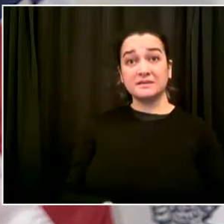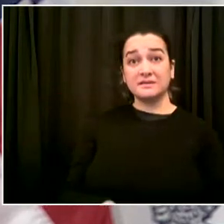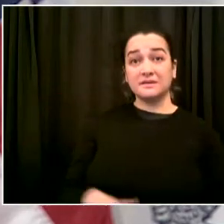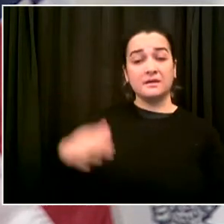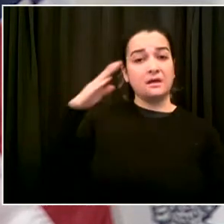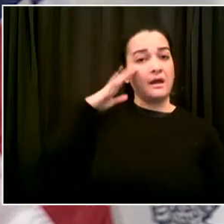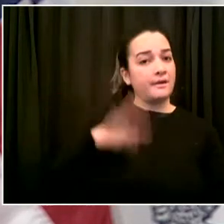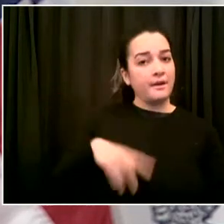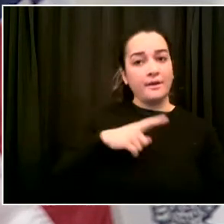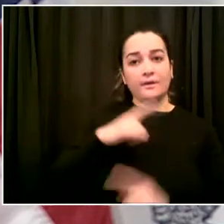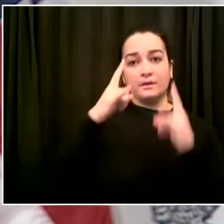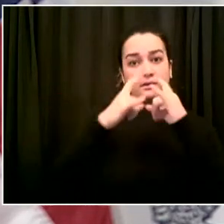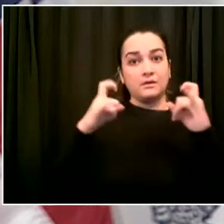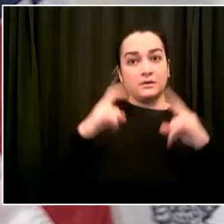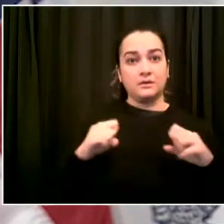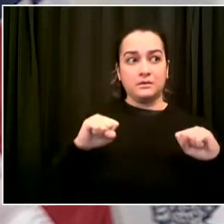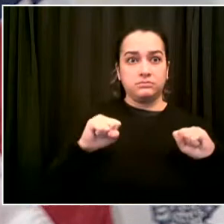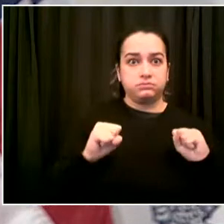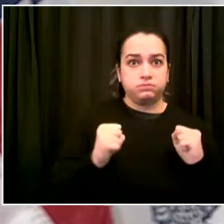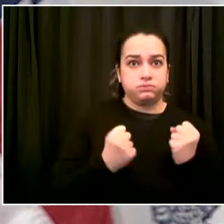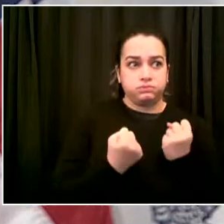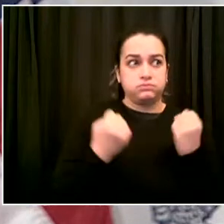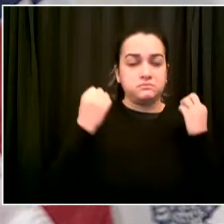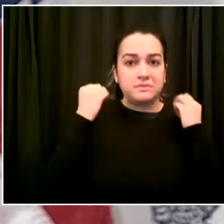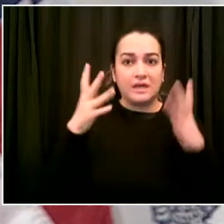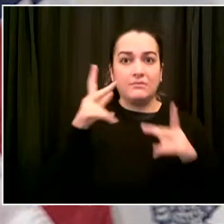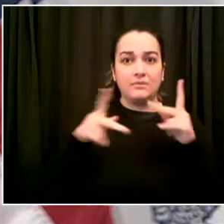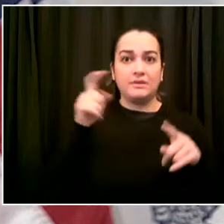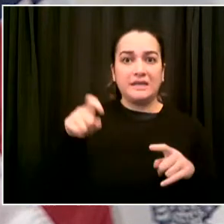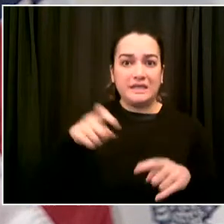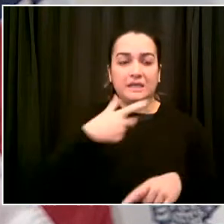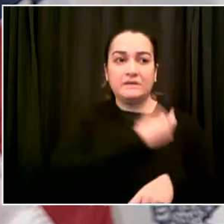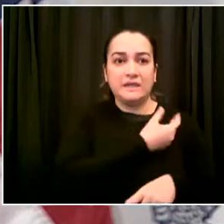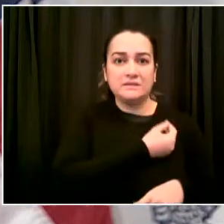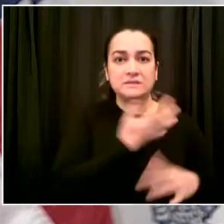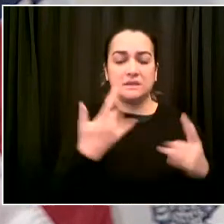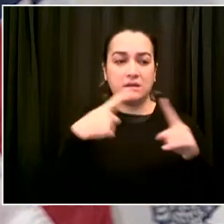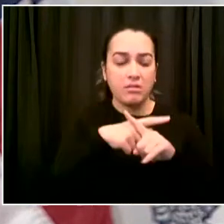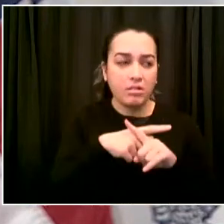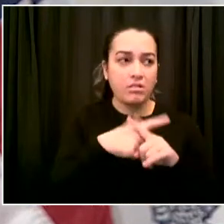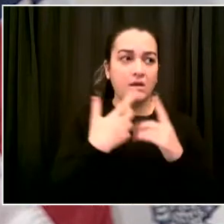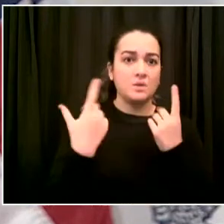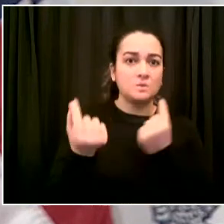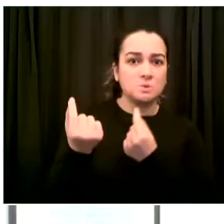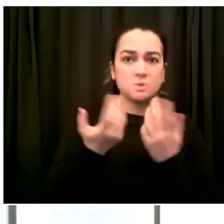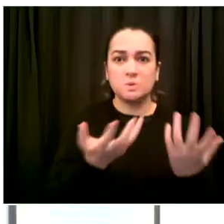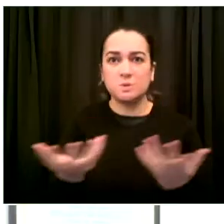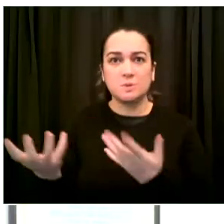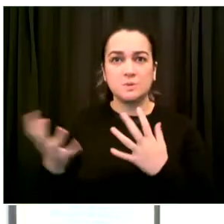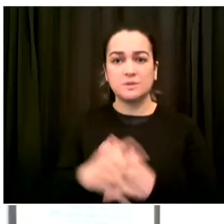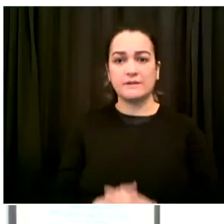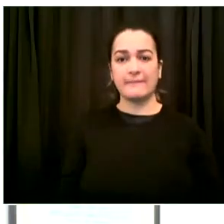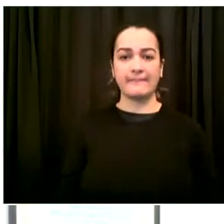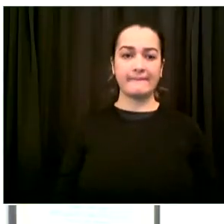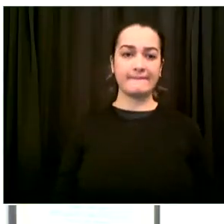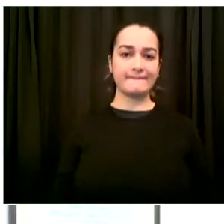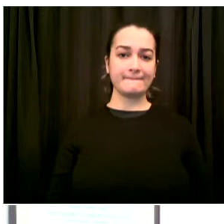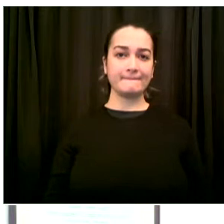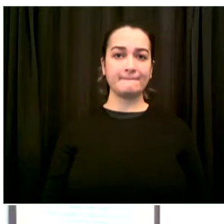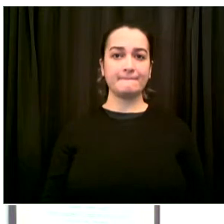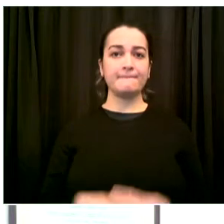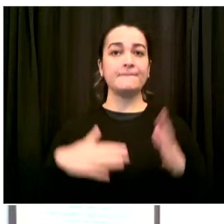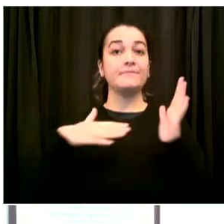in when you can? What can you tell us? Yes, certainly. And I can tell you actually more specifically about